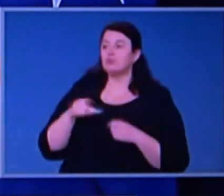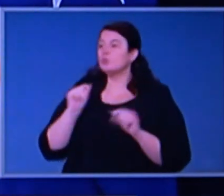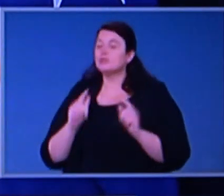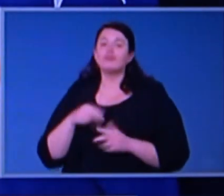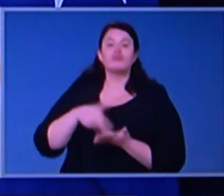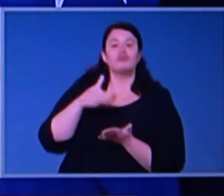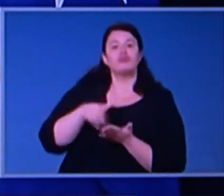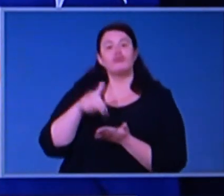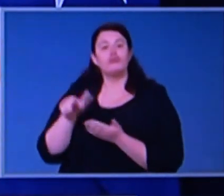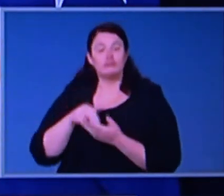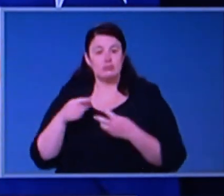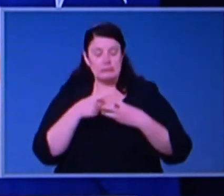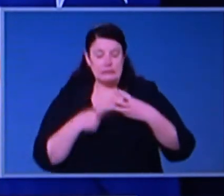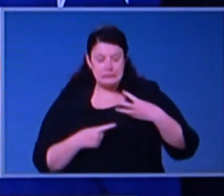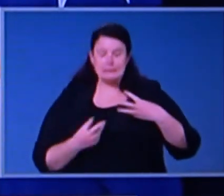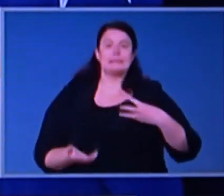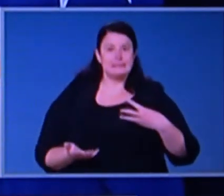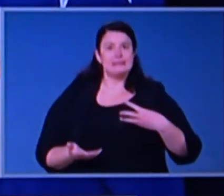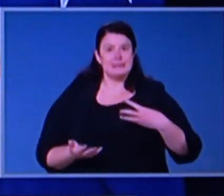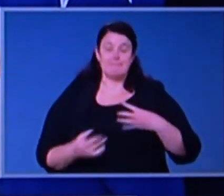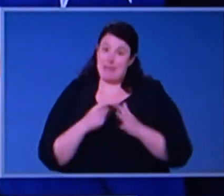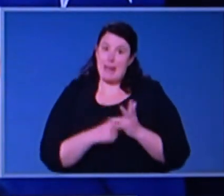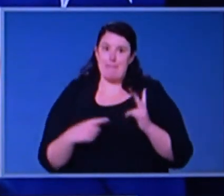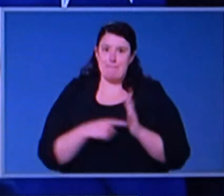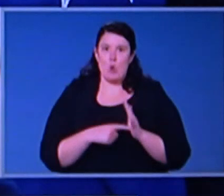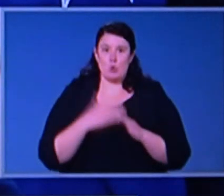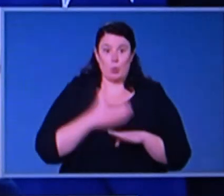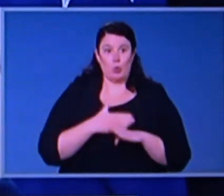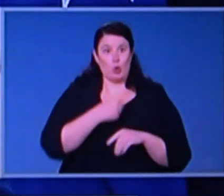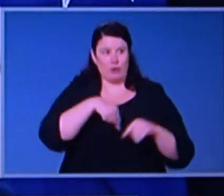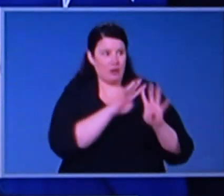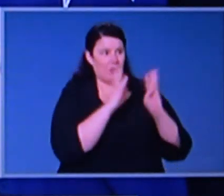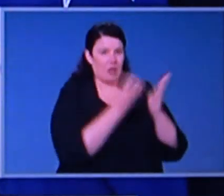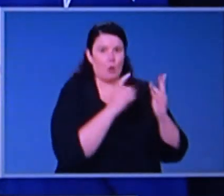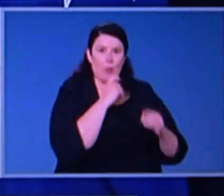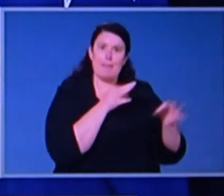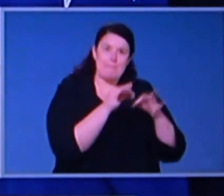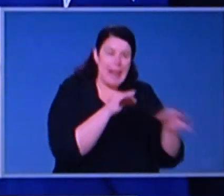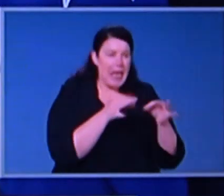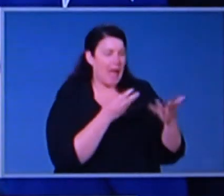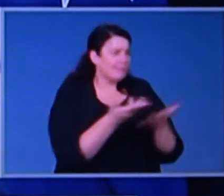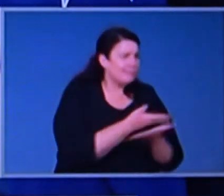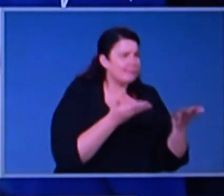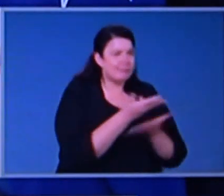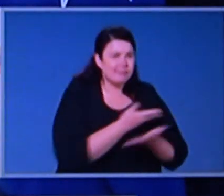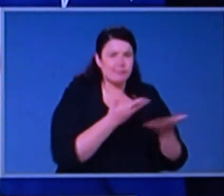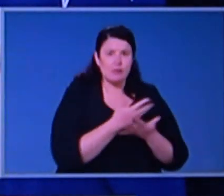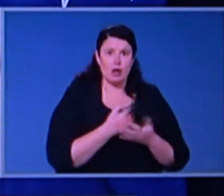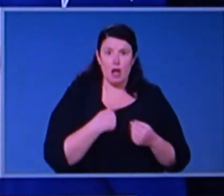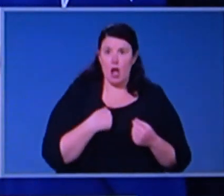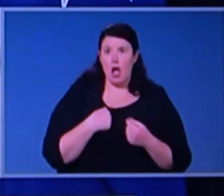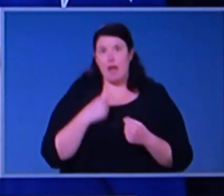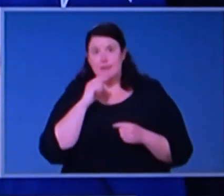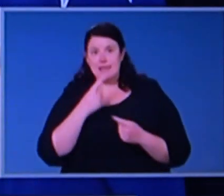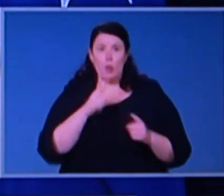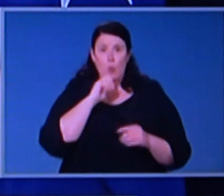sport, that is an important body of work that now has to be done, and I don't want to preempt any of that. Obviously, we're doing it from the point of view